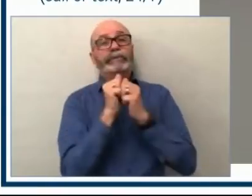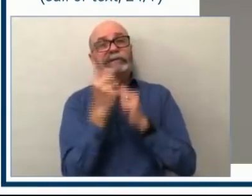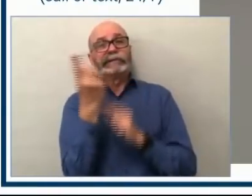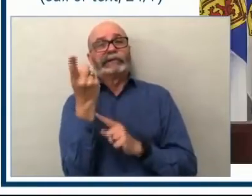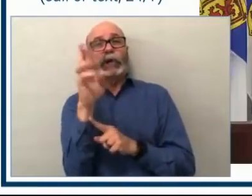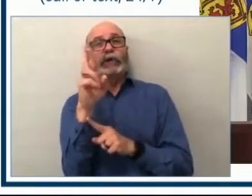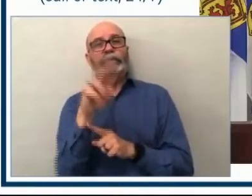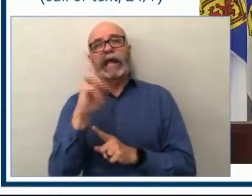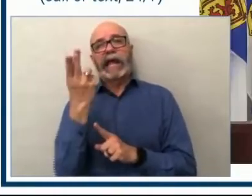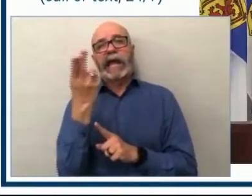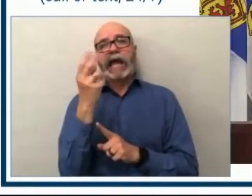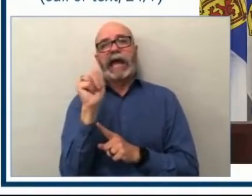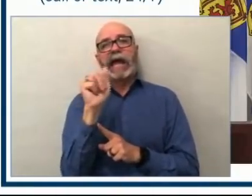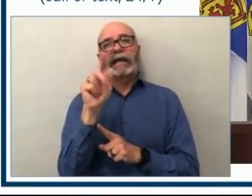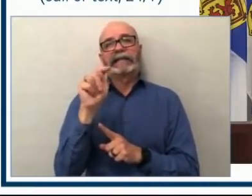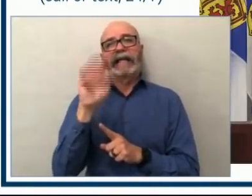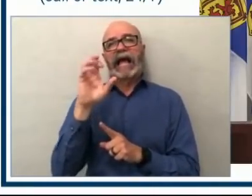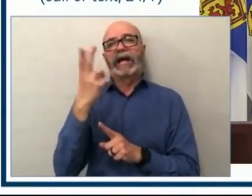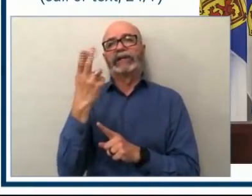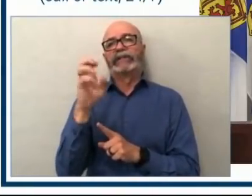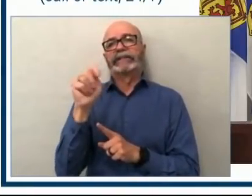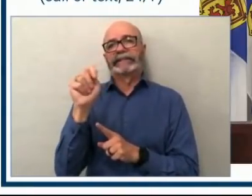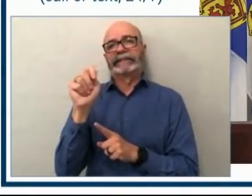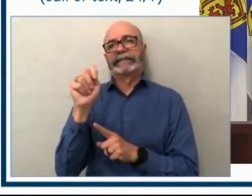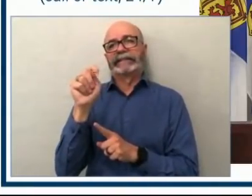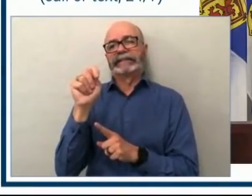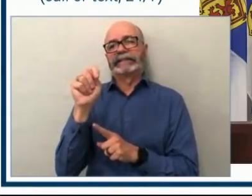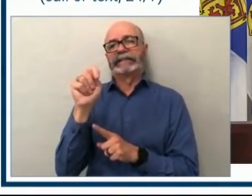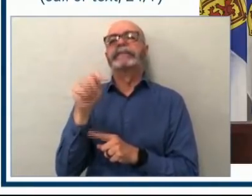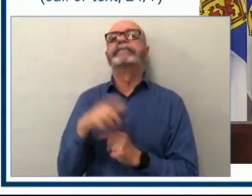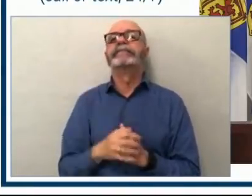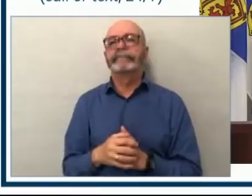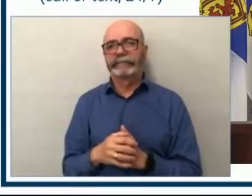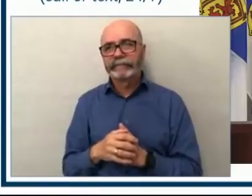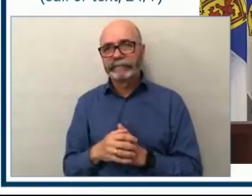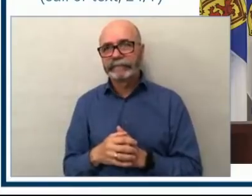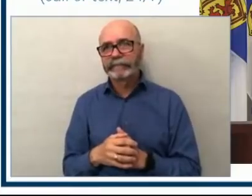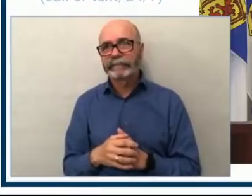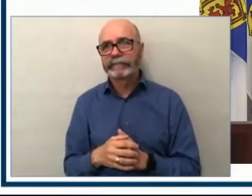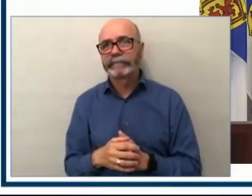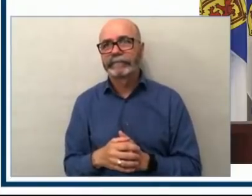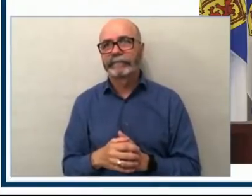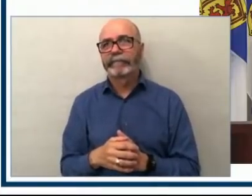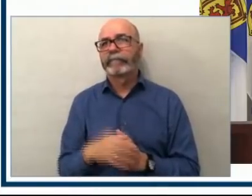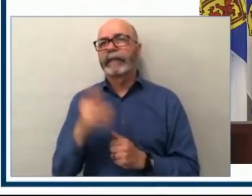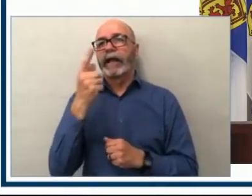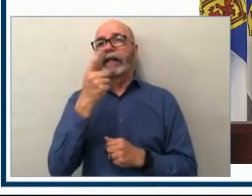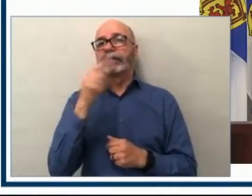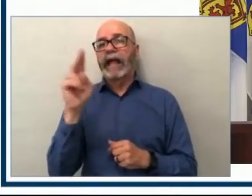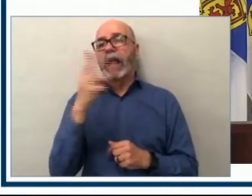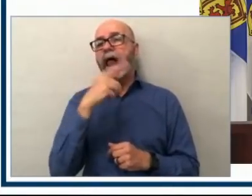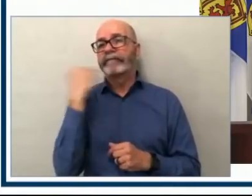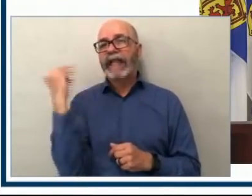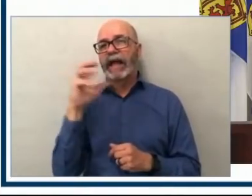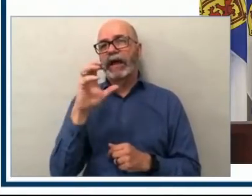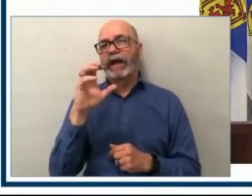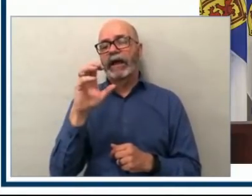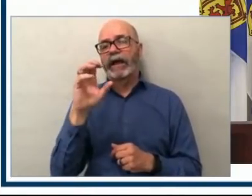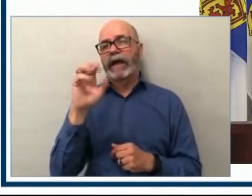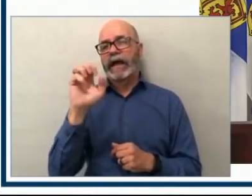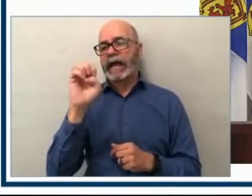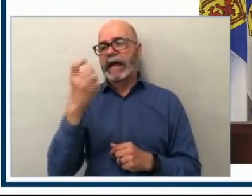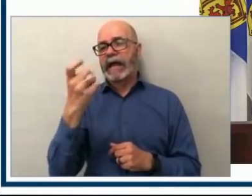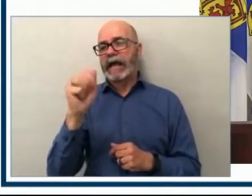Next question will go to Tim Biscay with the Halifax Examiner. Good afternoon. Lindsay just asked my question about genetic testing, so I'll move